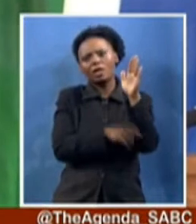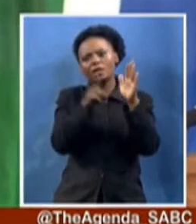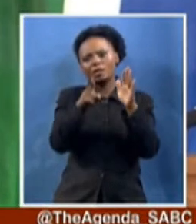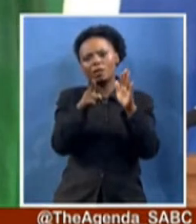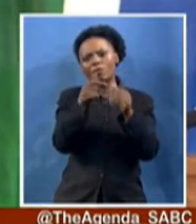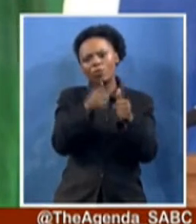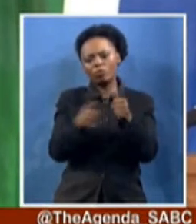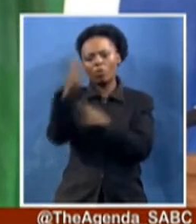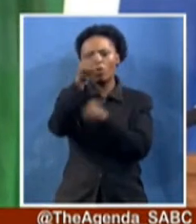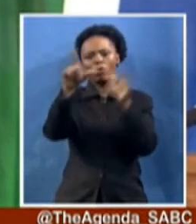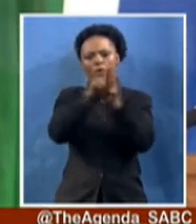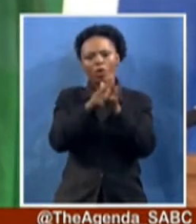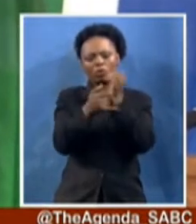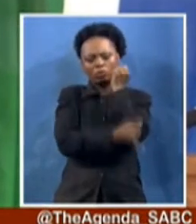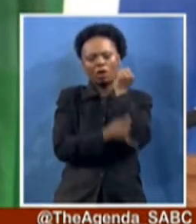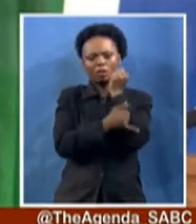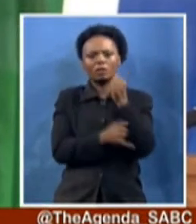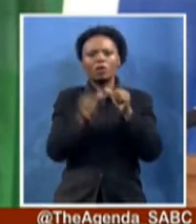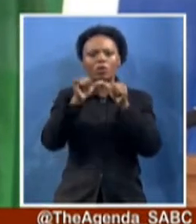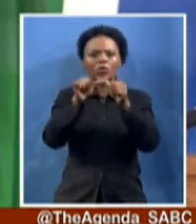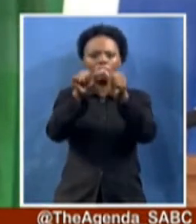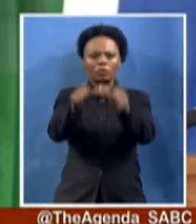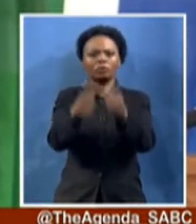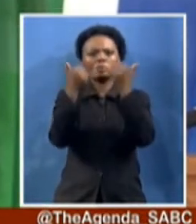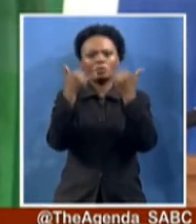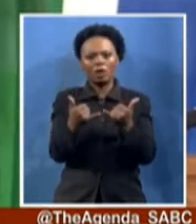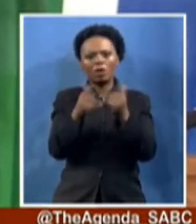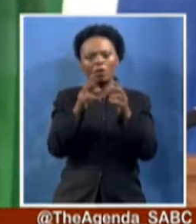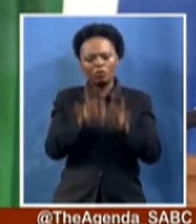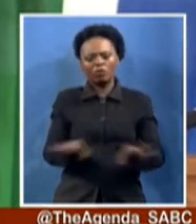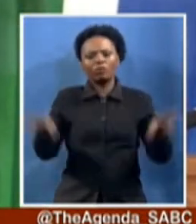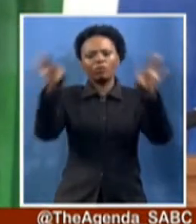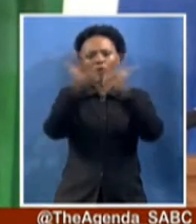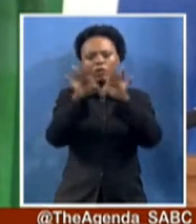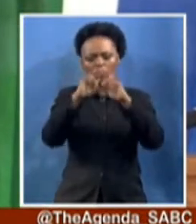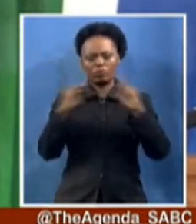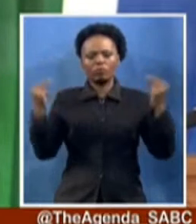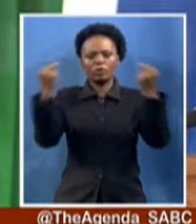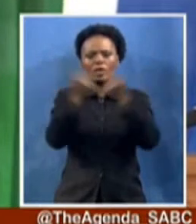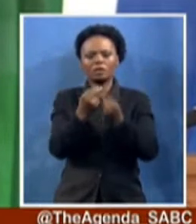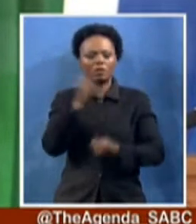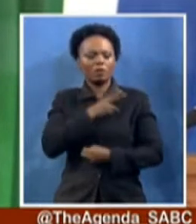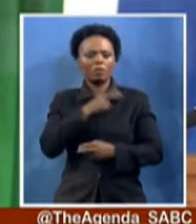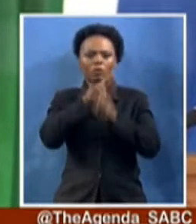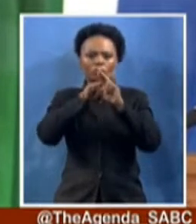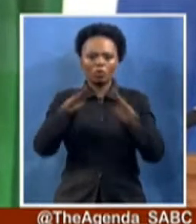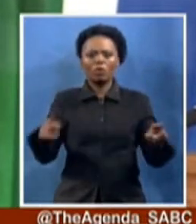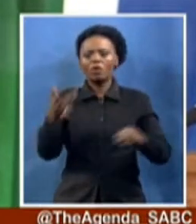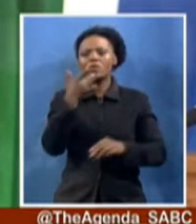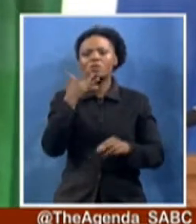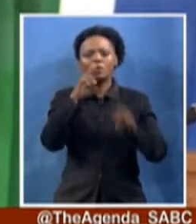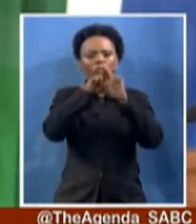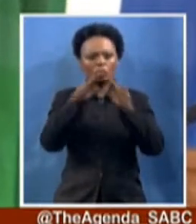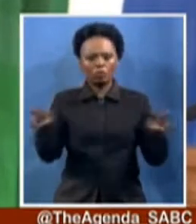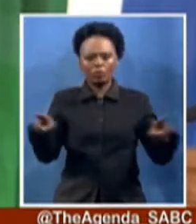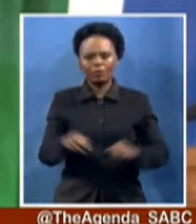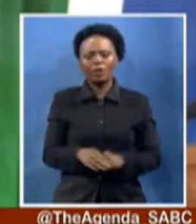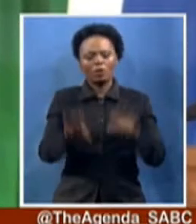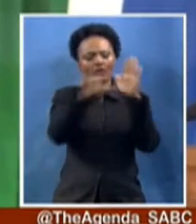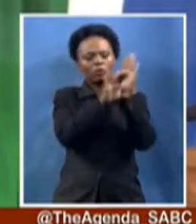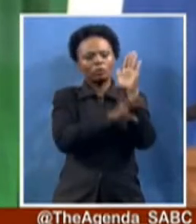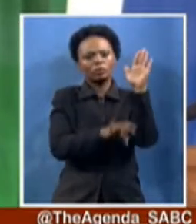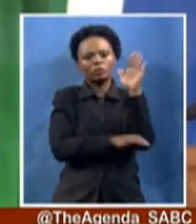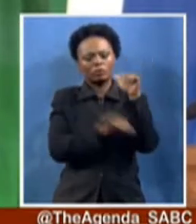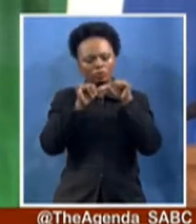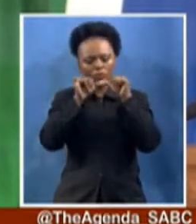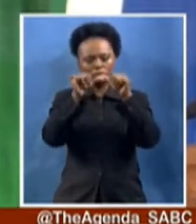core values of our nation without fear or favor. Our Constitution must continue to breathe life into our freedoms in